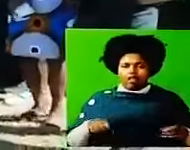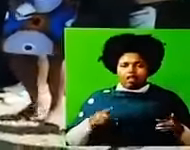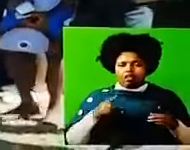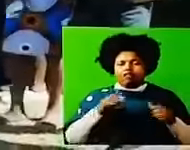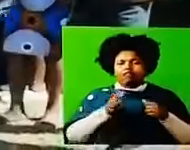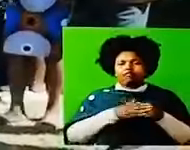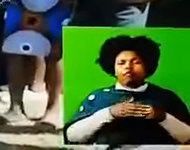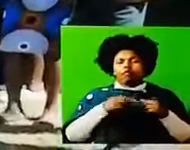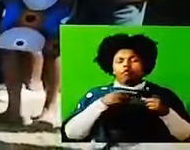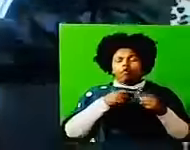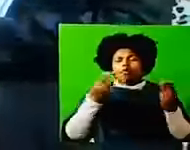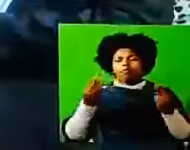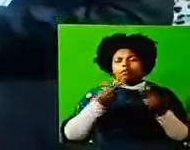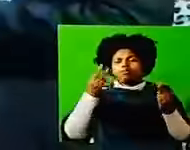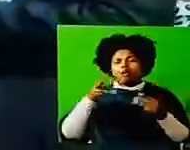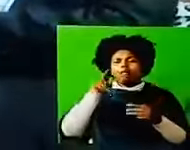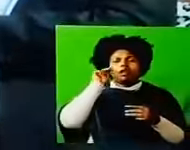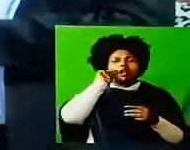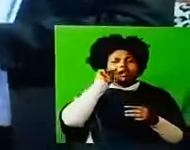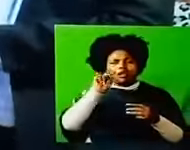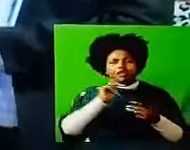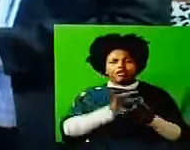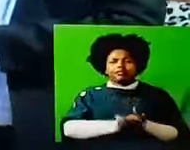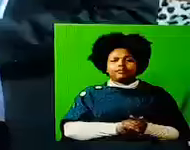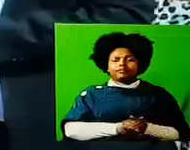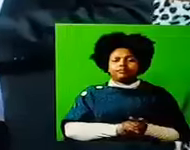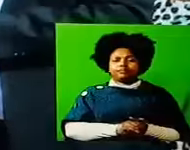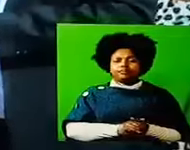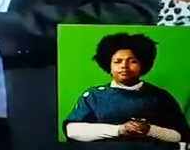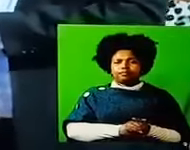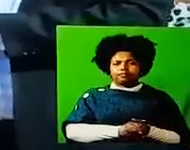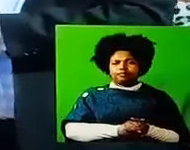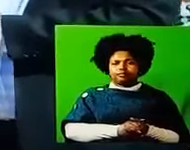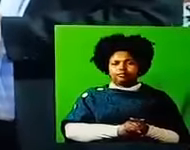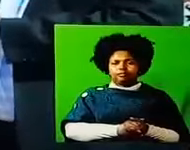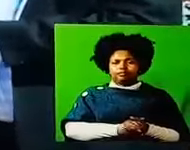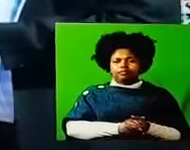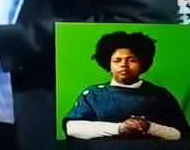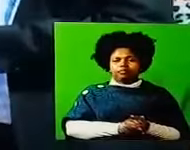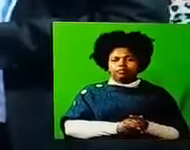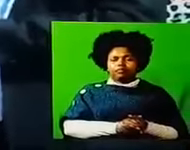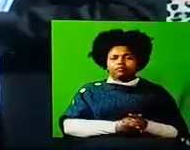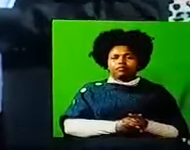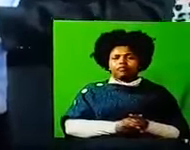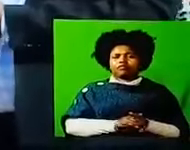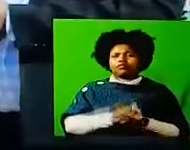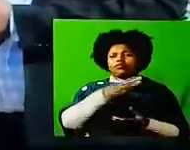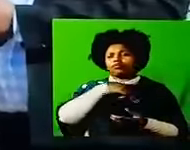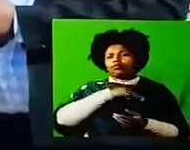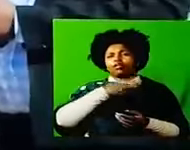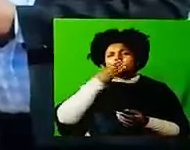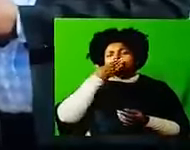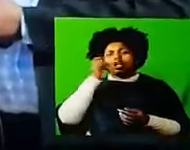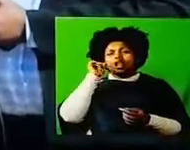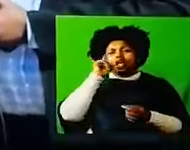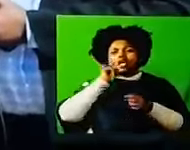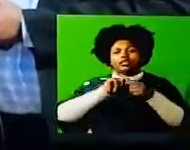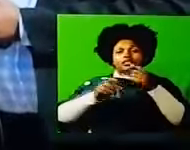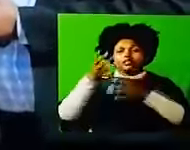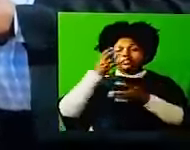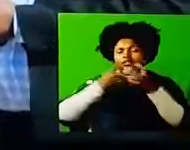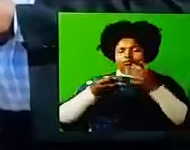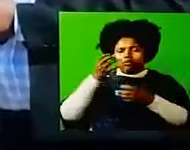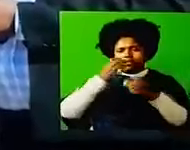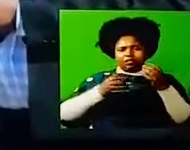kubantu labadidzingile. Sithi nje asibonge kubaseshiselweni reformed home-based care. Sipho